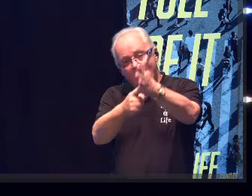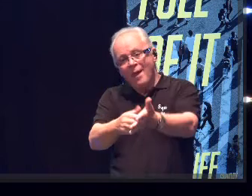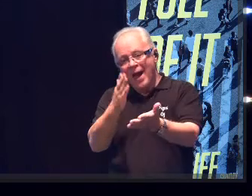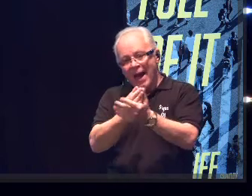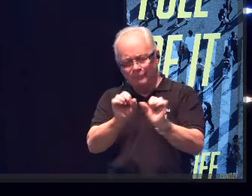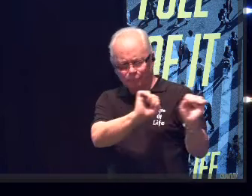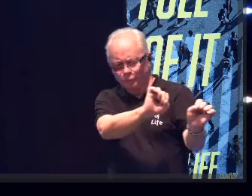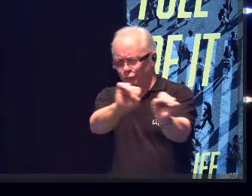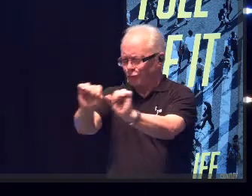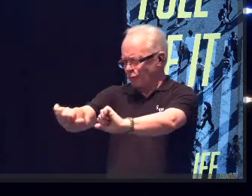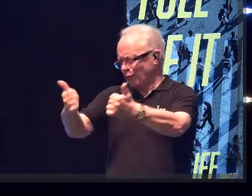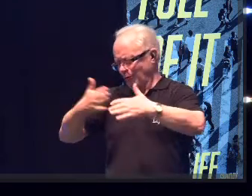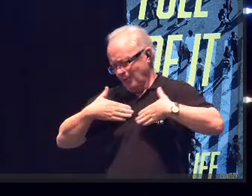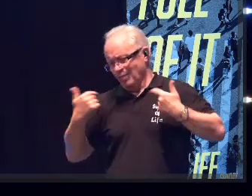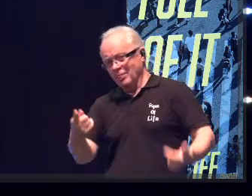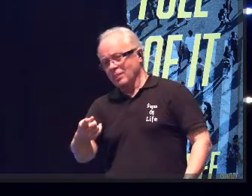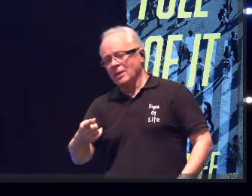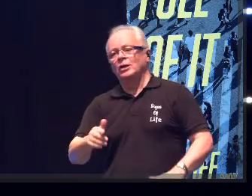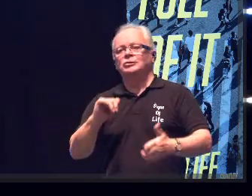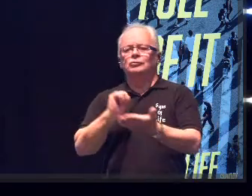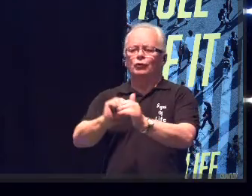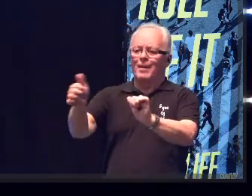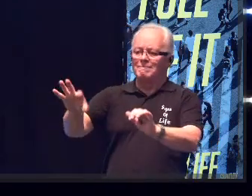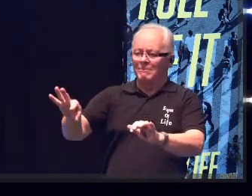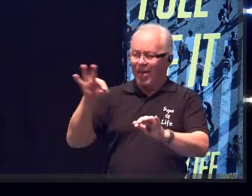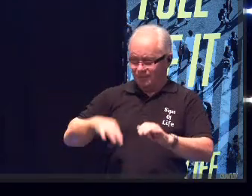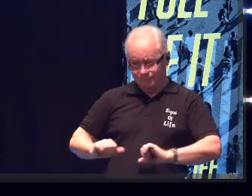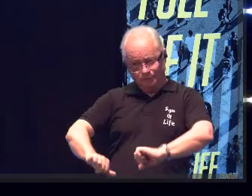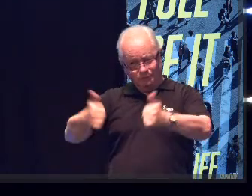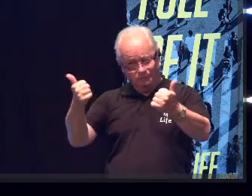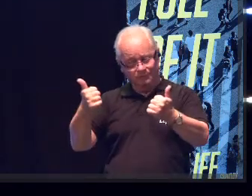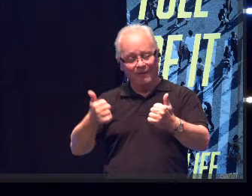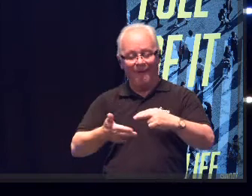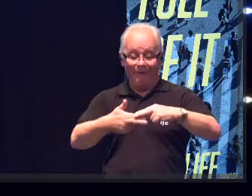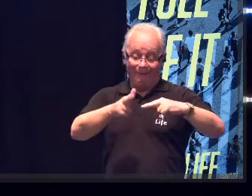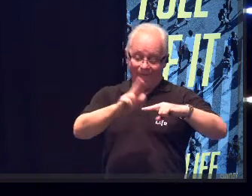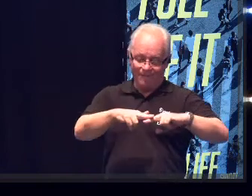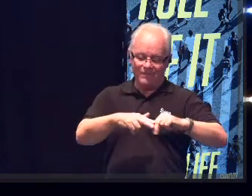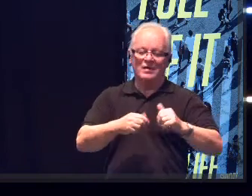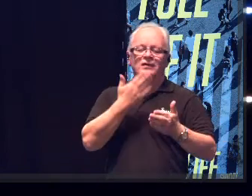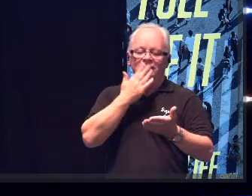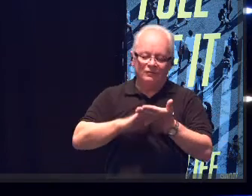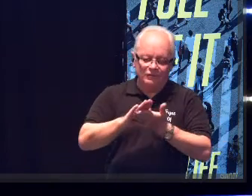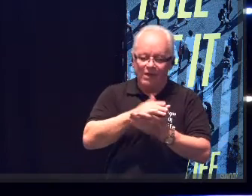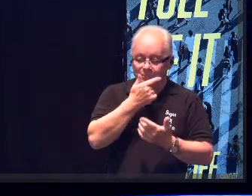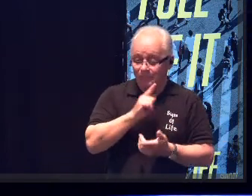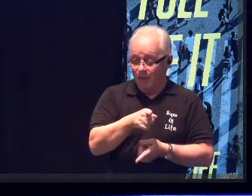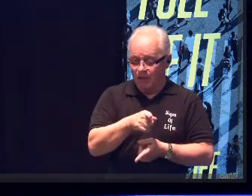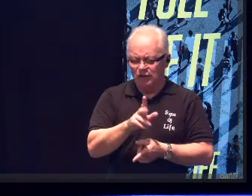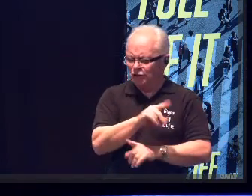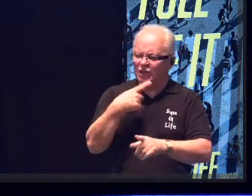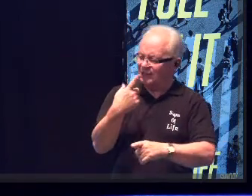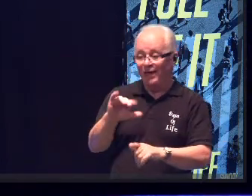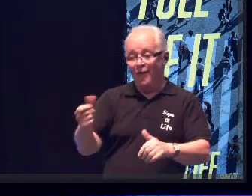for your good and for your benefit to forgive people. This is not saying what was done to you is